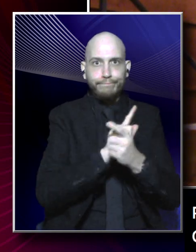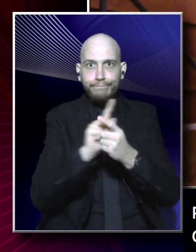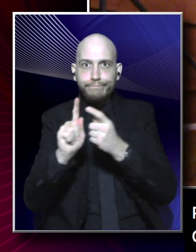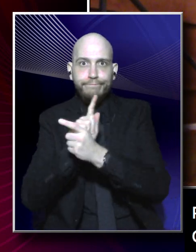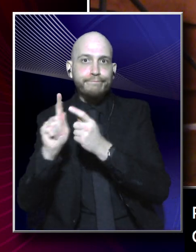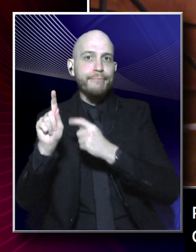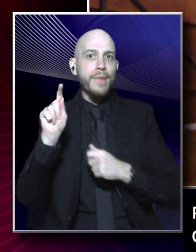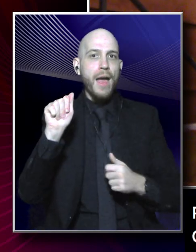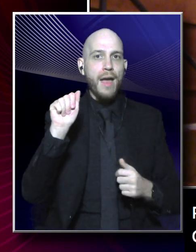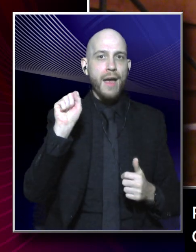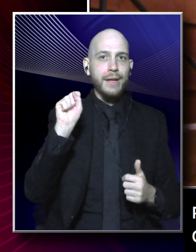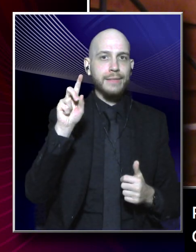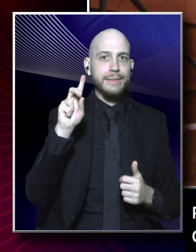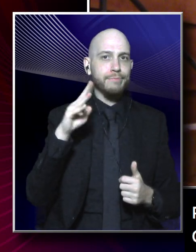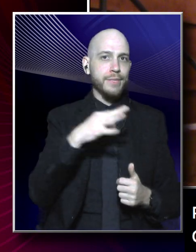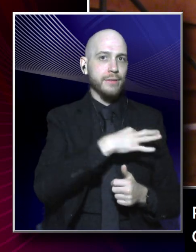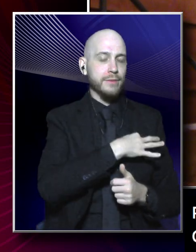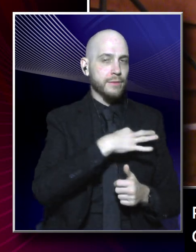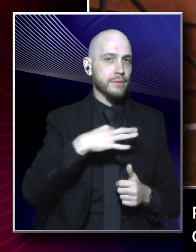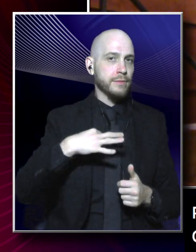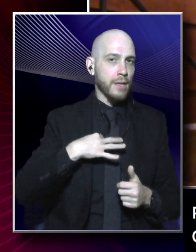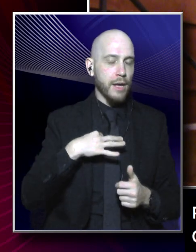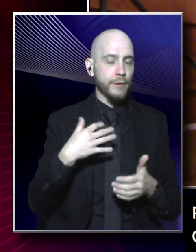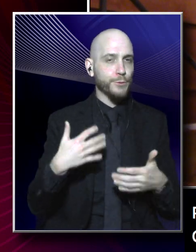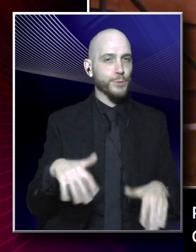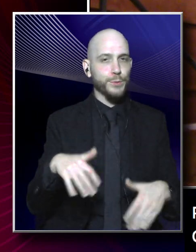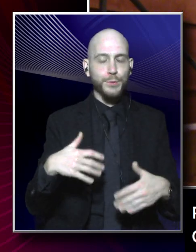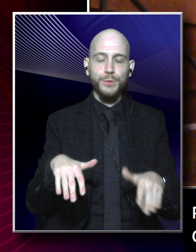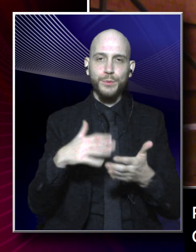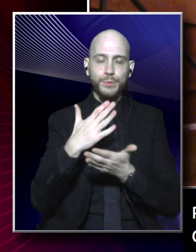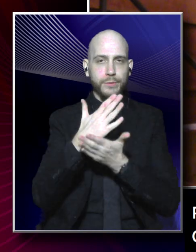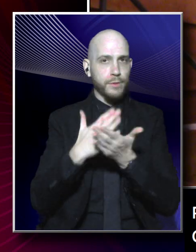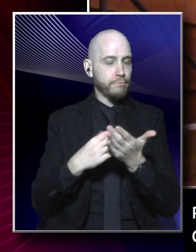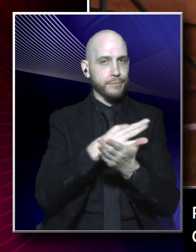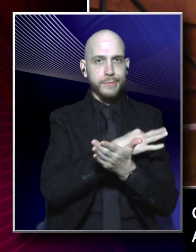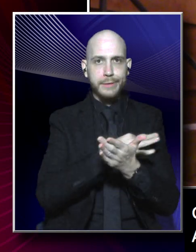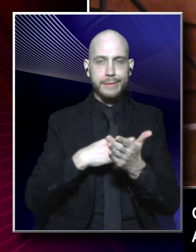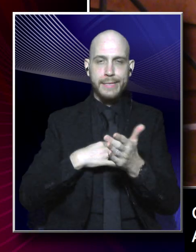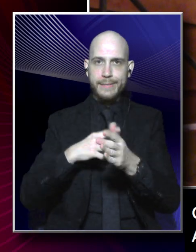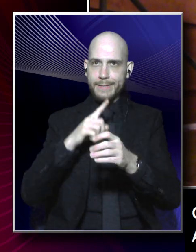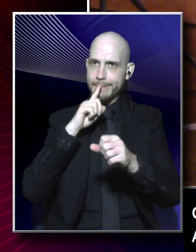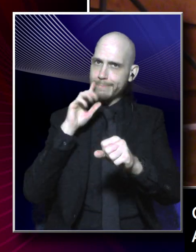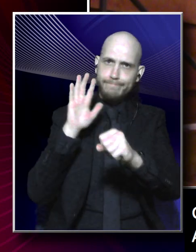and you have some very talented and committed folks that work here, and